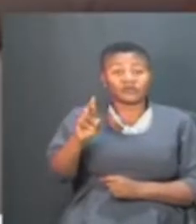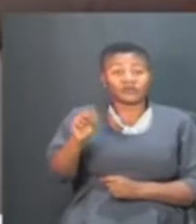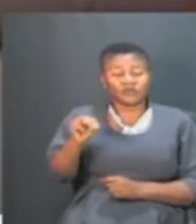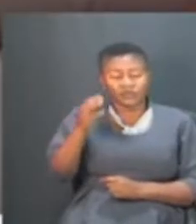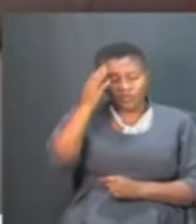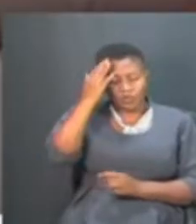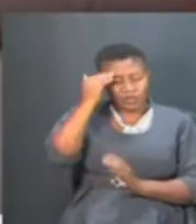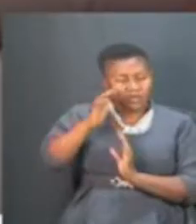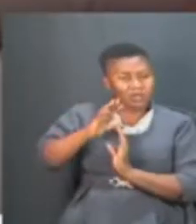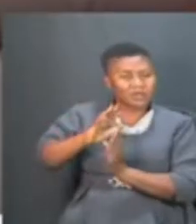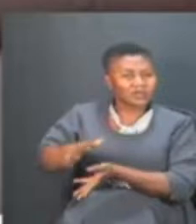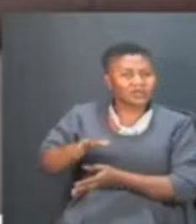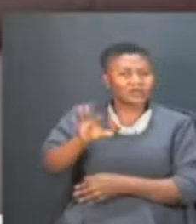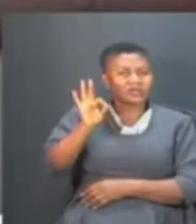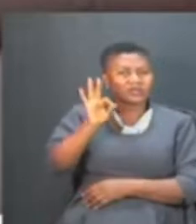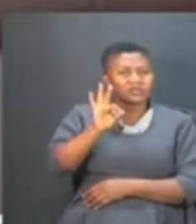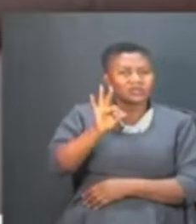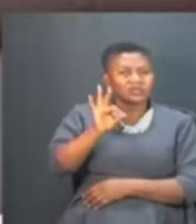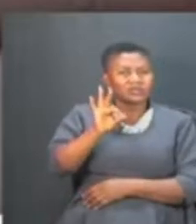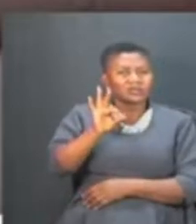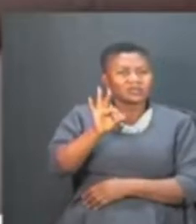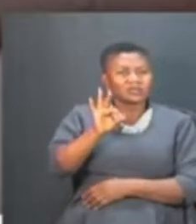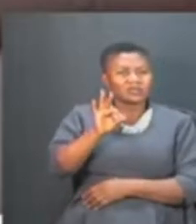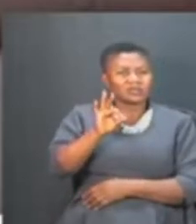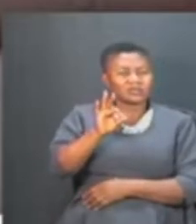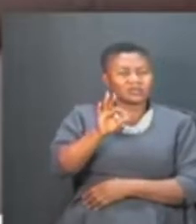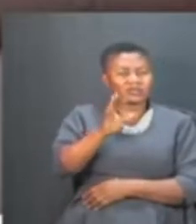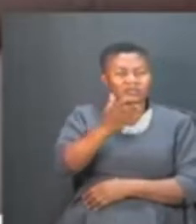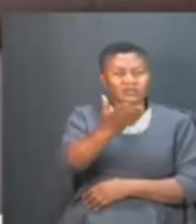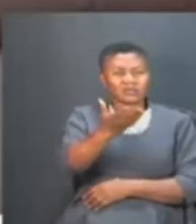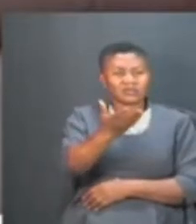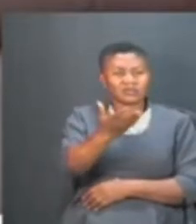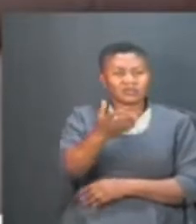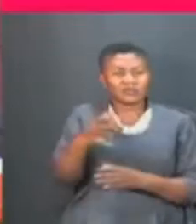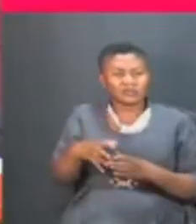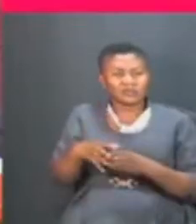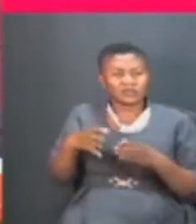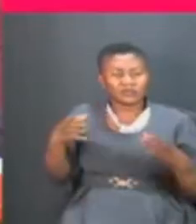9? Yes, 10, majority. Chief Whip.